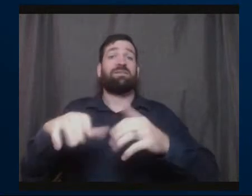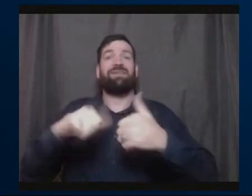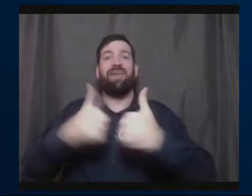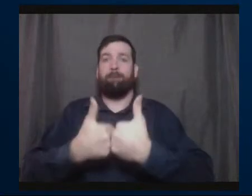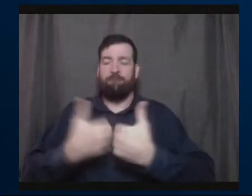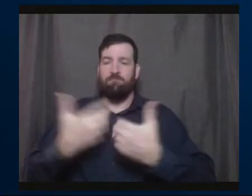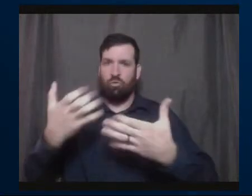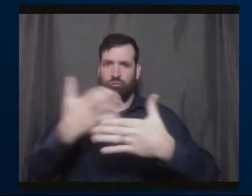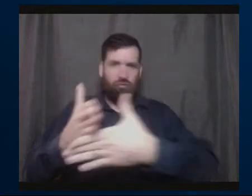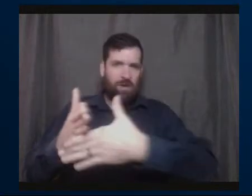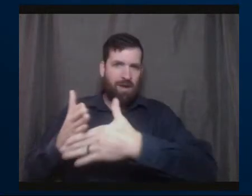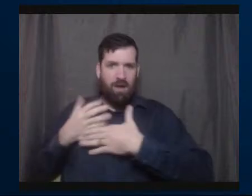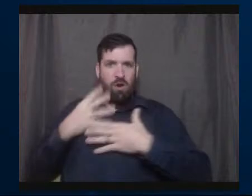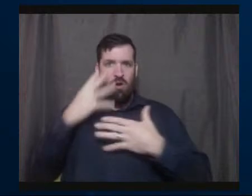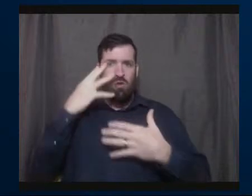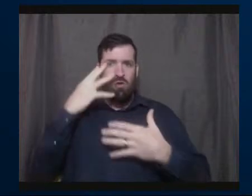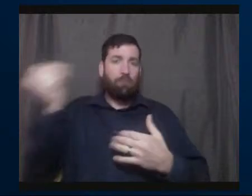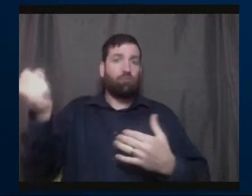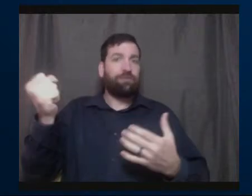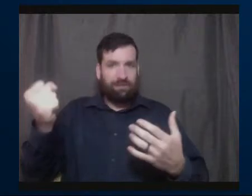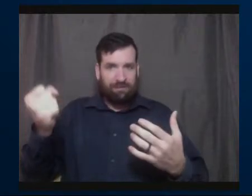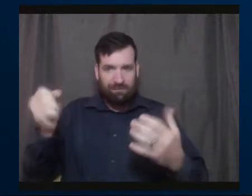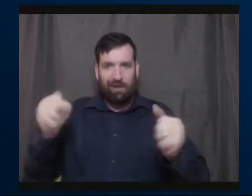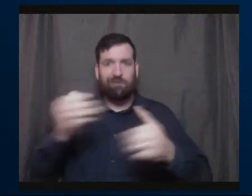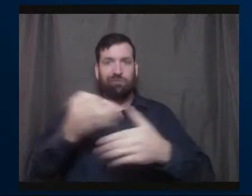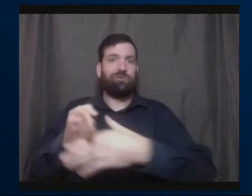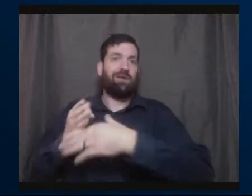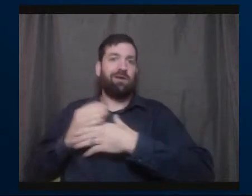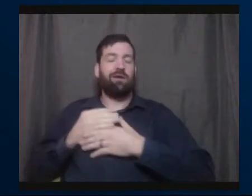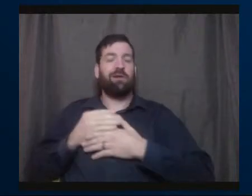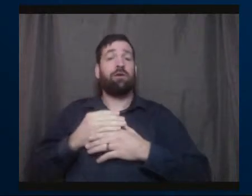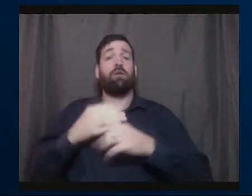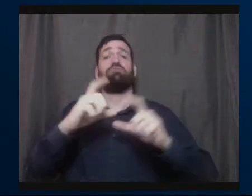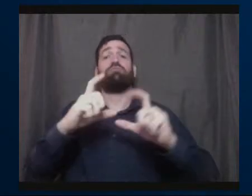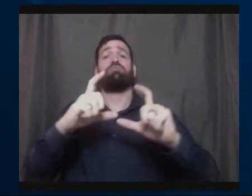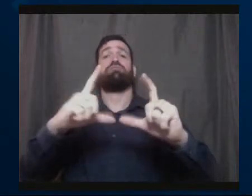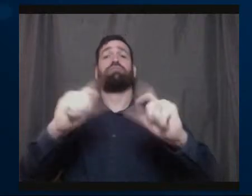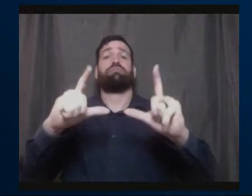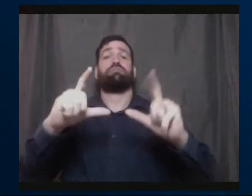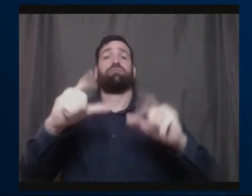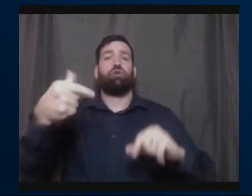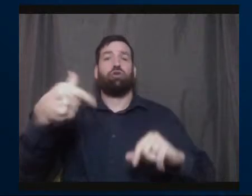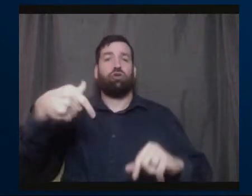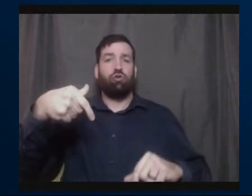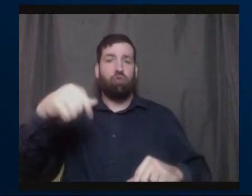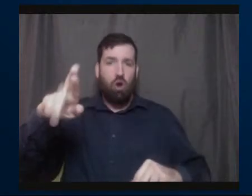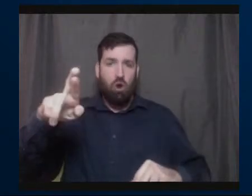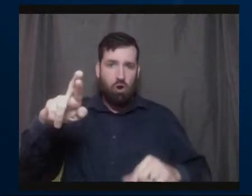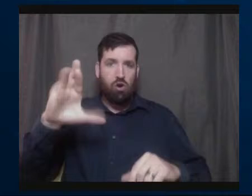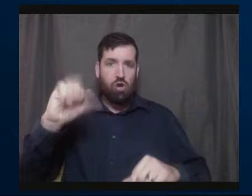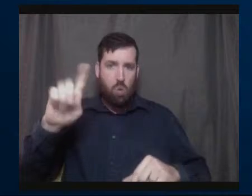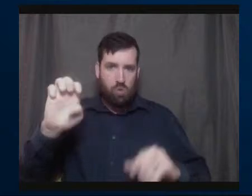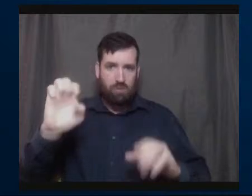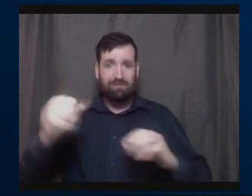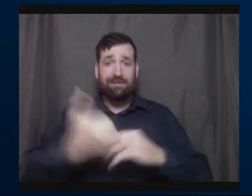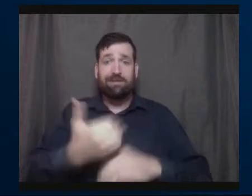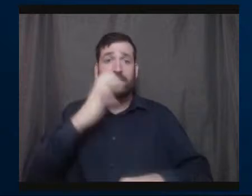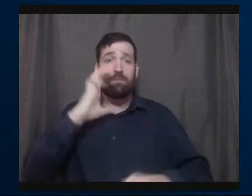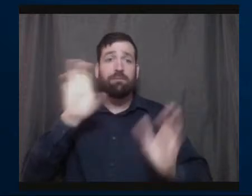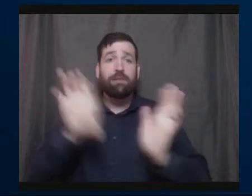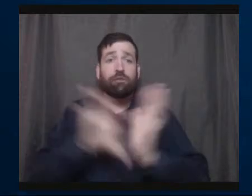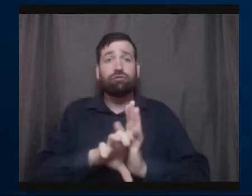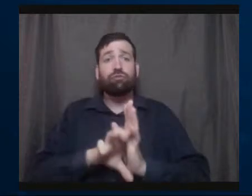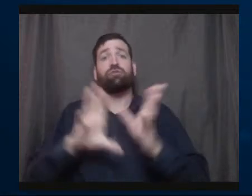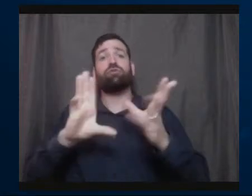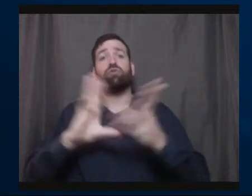us right here on the show. You can just hover over that QR code right there, and you can send us some pictures and share your stories with us. So we'd like to be able to maybe share